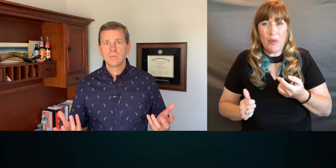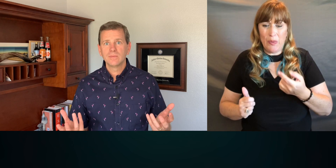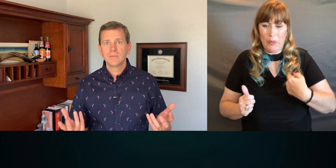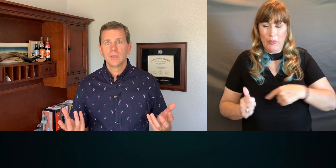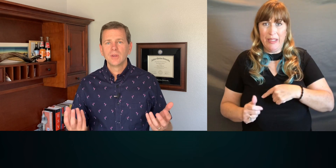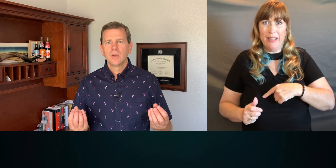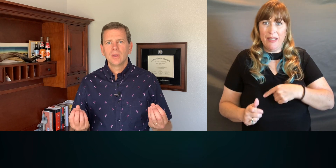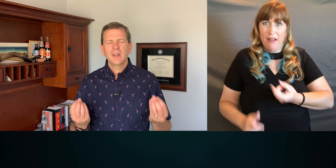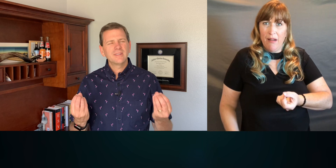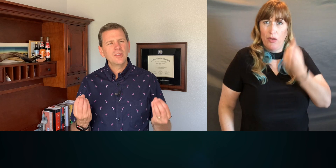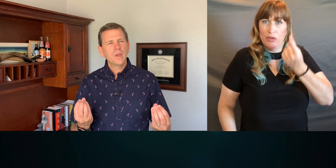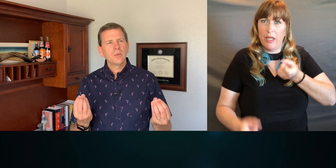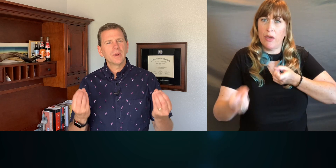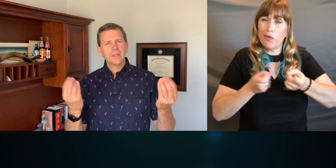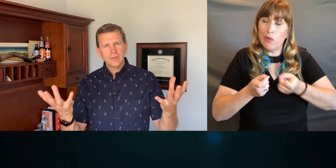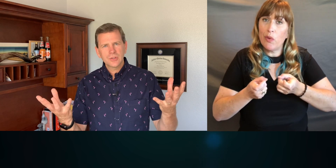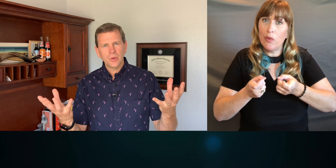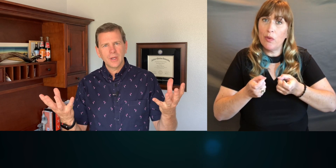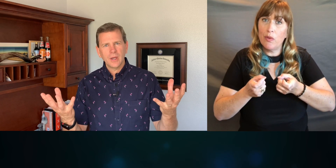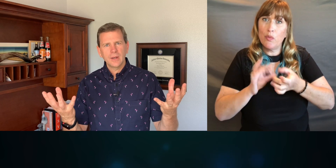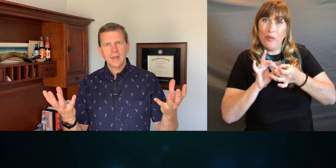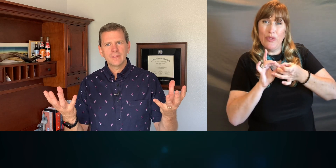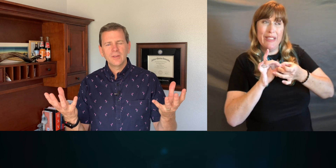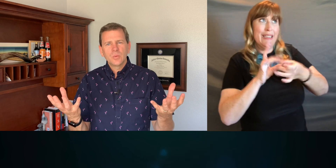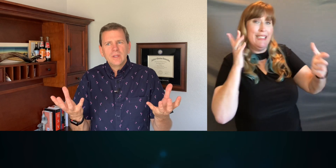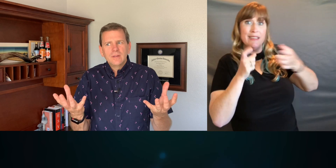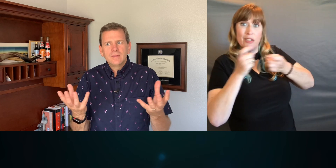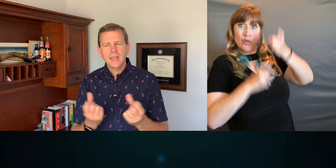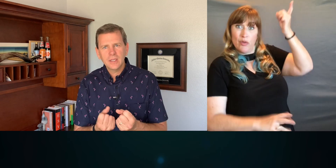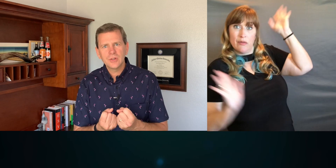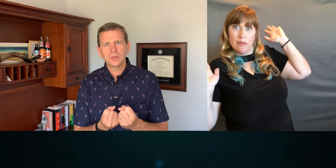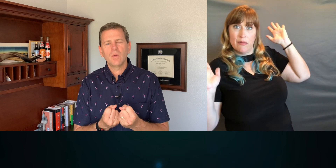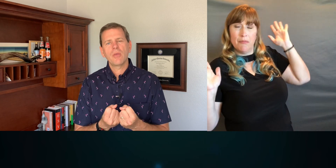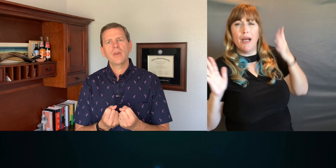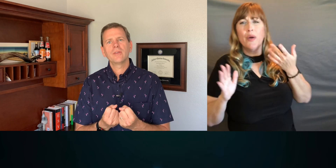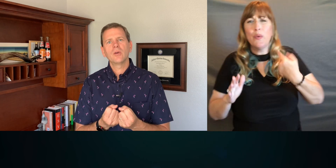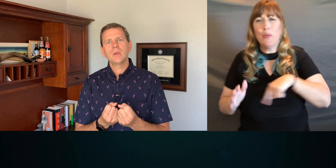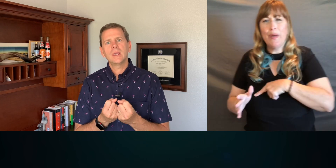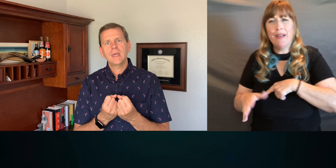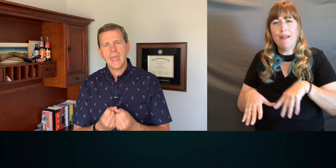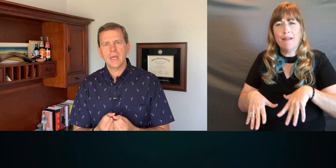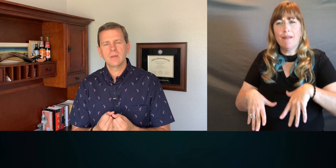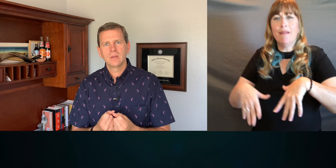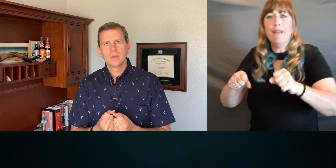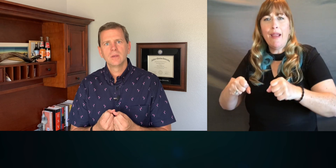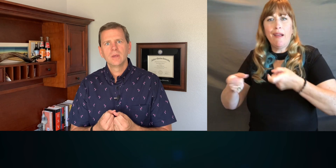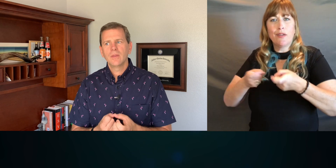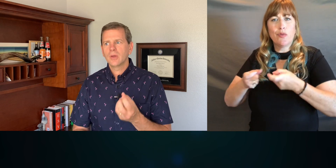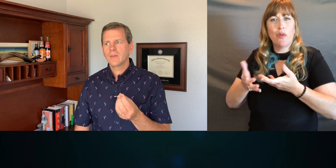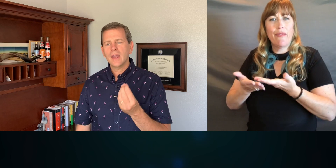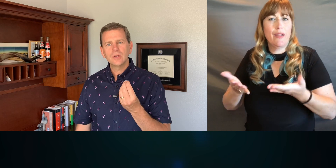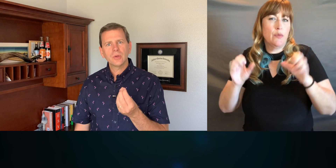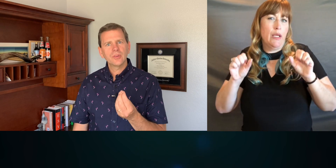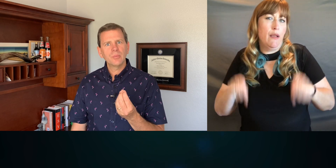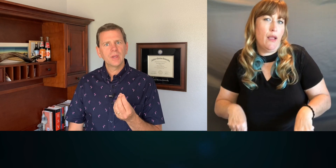control. In a sense, we release control to God. In a sense, we take control of the things that we can.